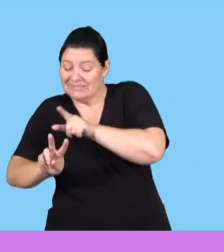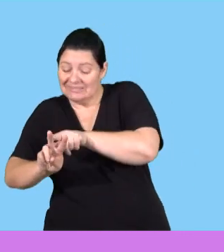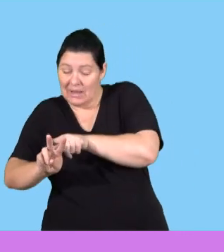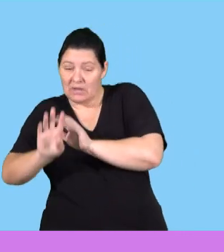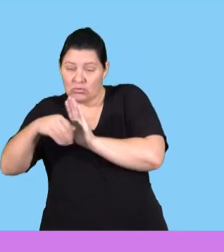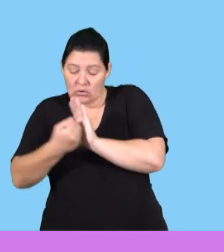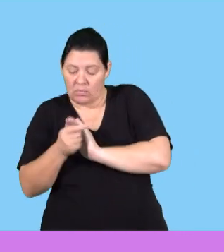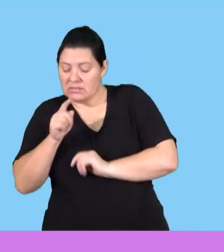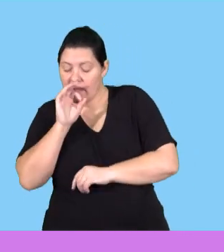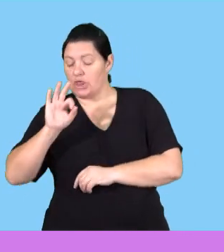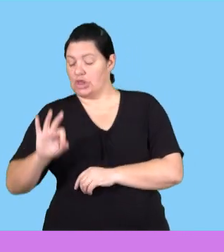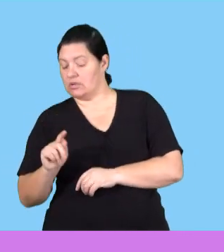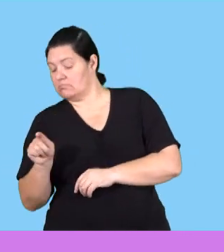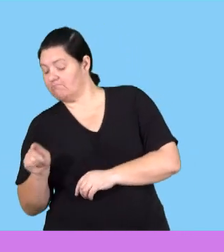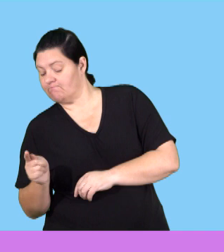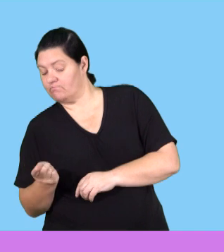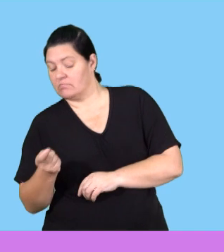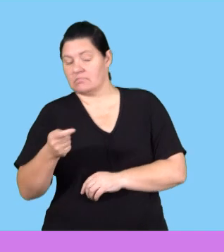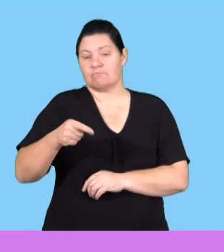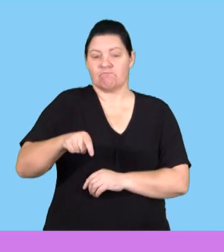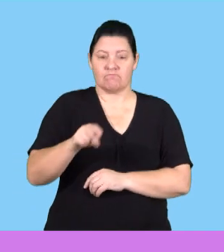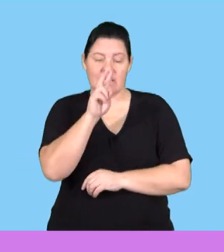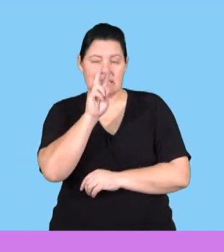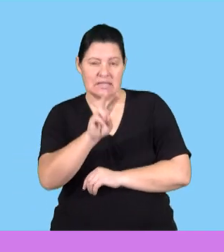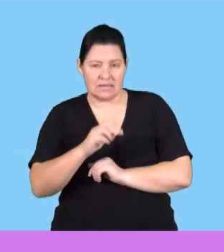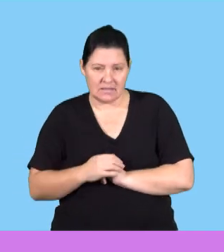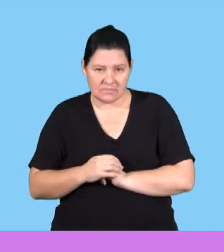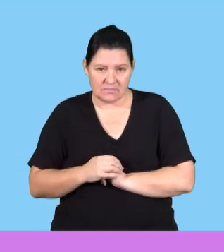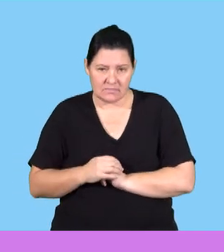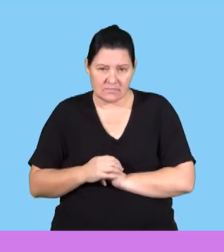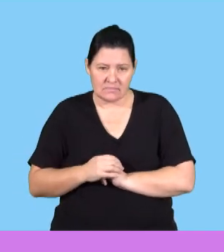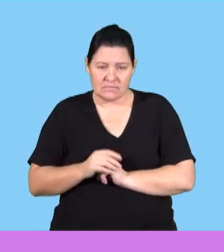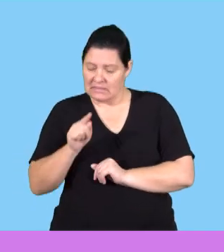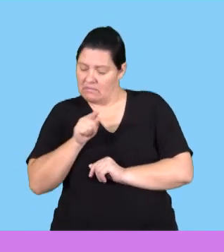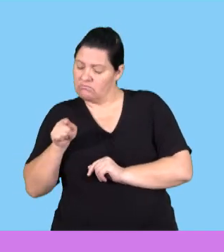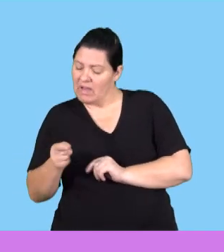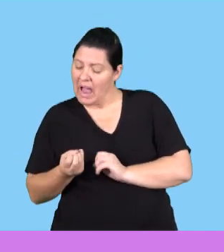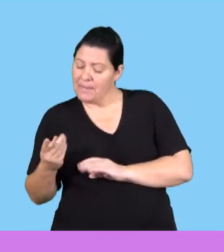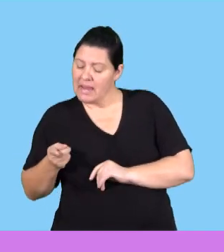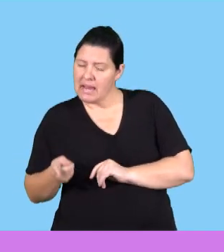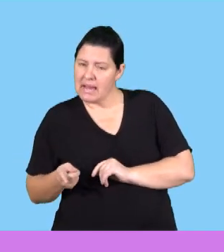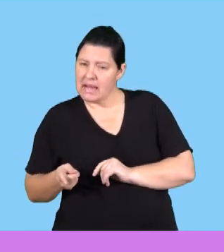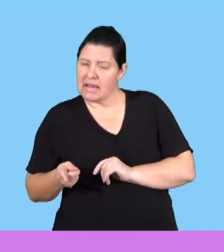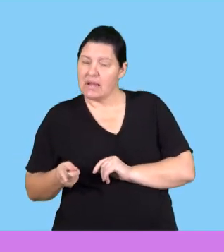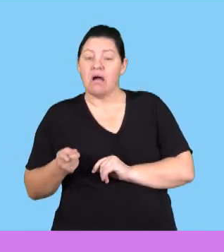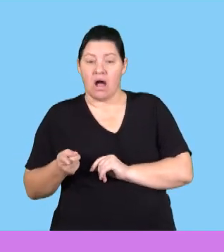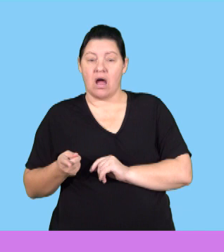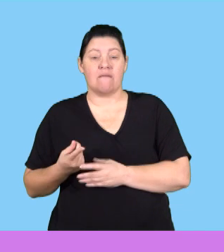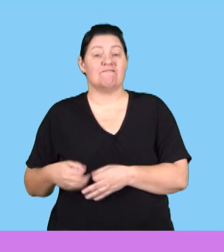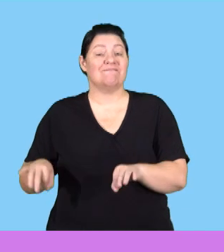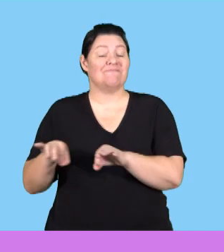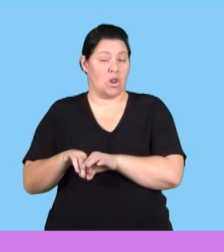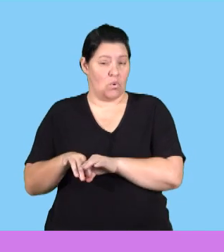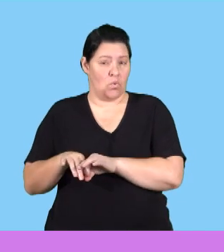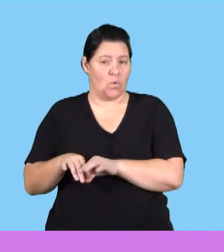at the third decimal place. And then you check the value of the third decimal place. Now that the value of